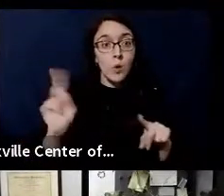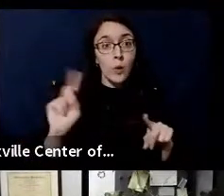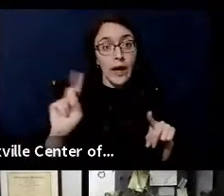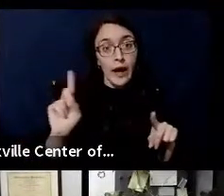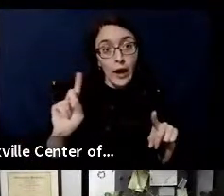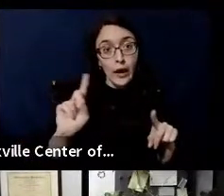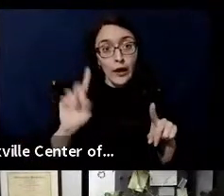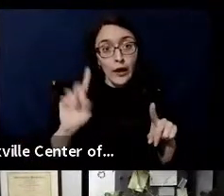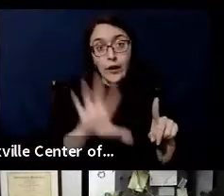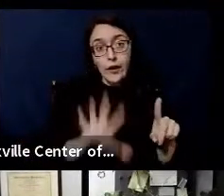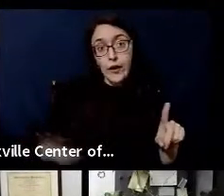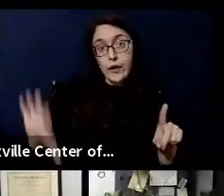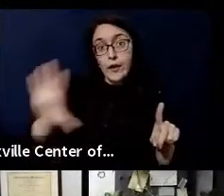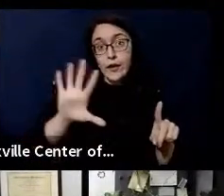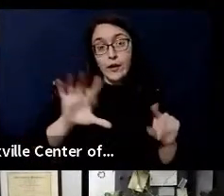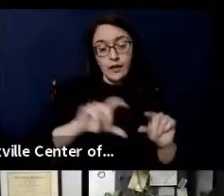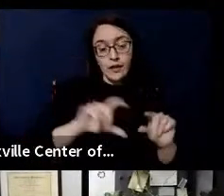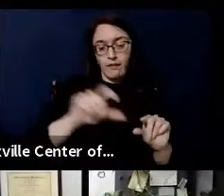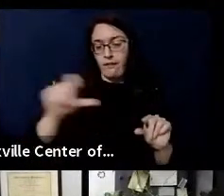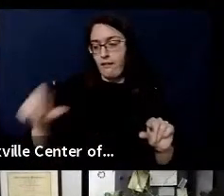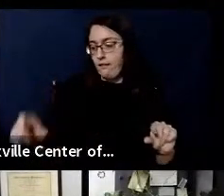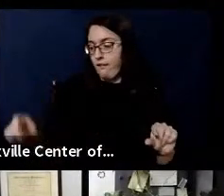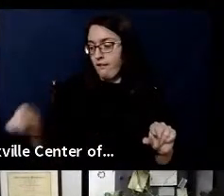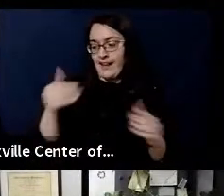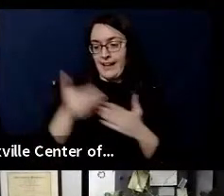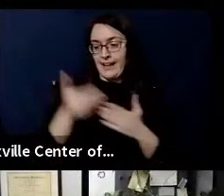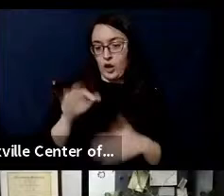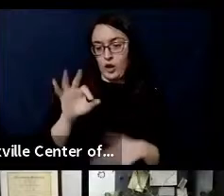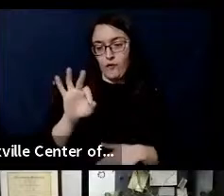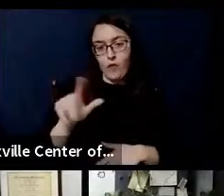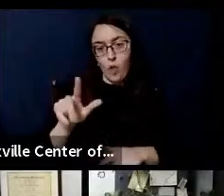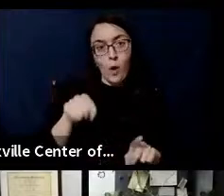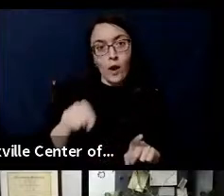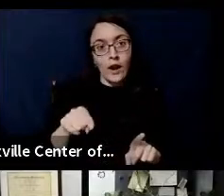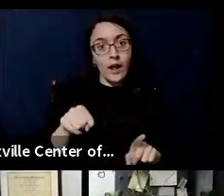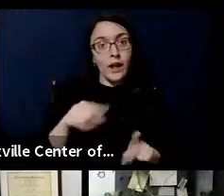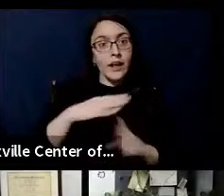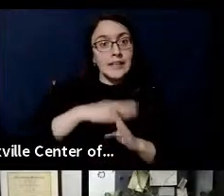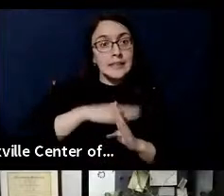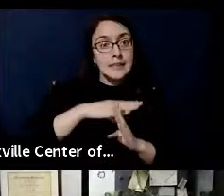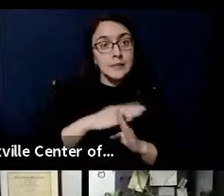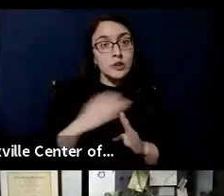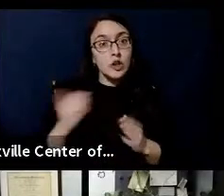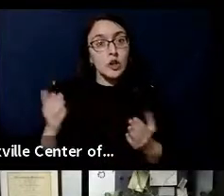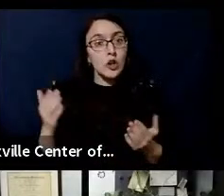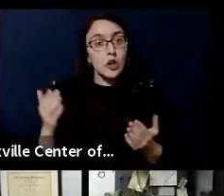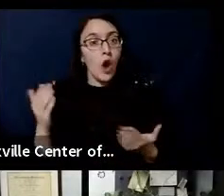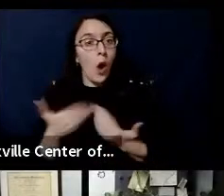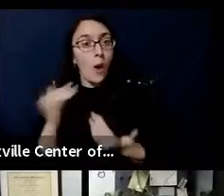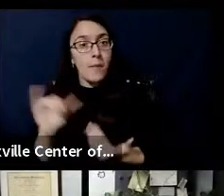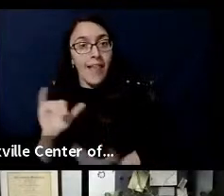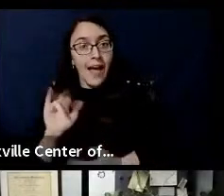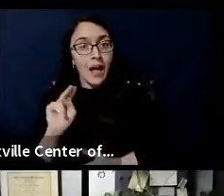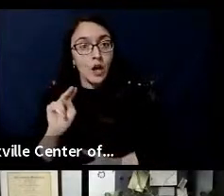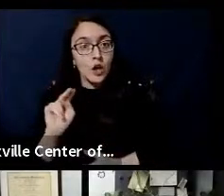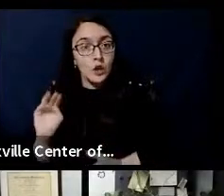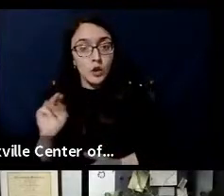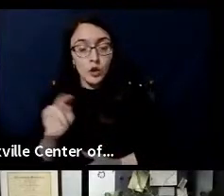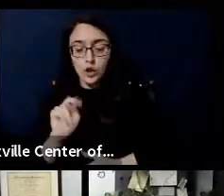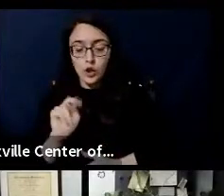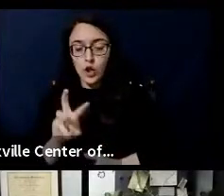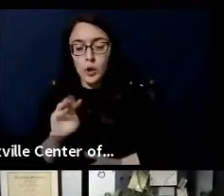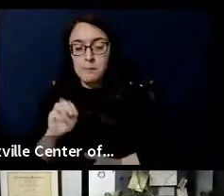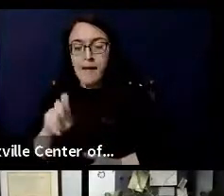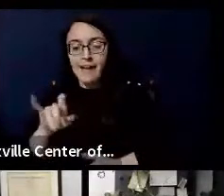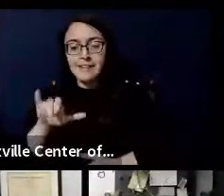where the altitude is close to what it might be in New Mexico. So there's huge climate swings that occur,